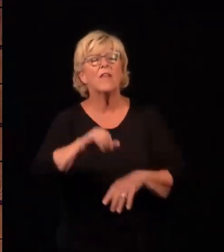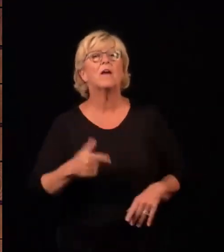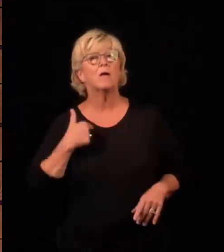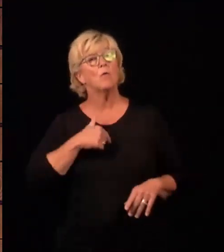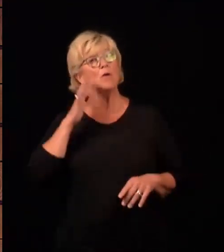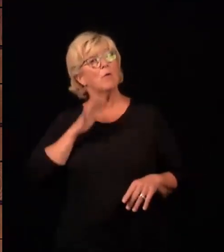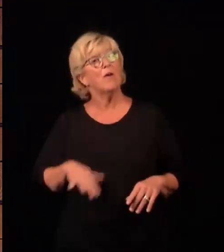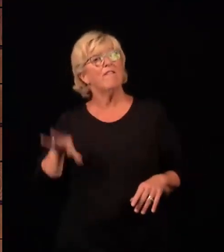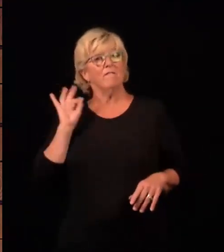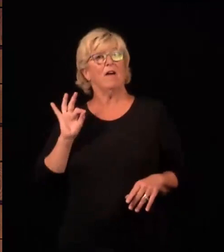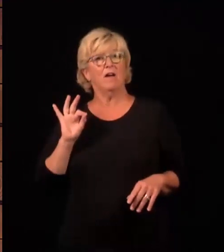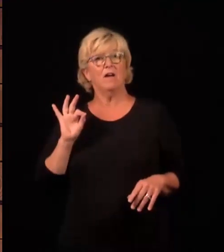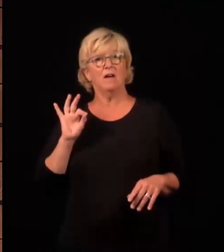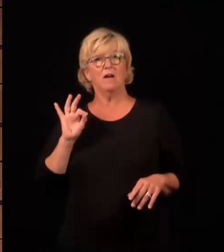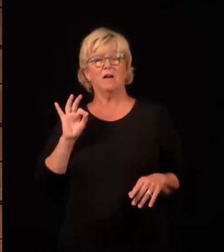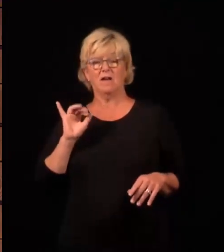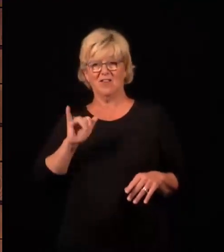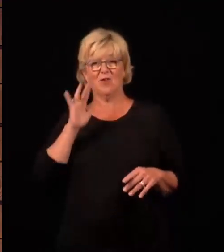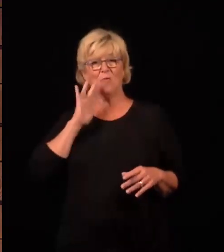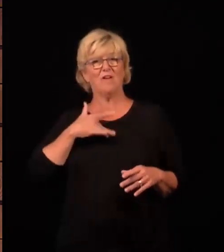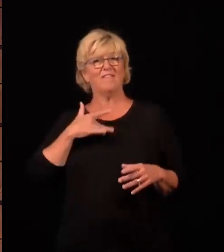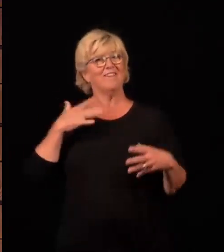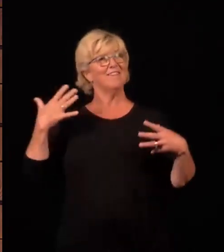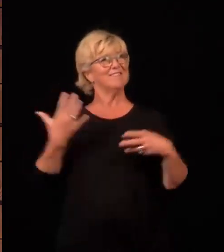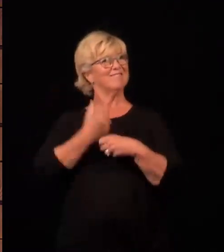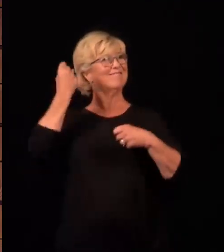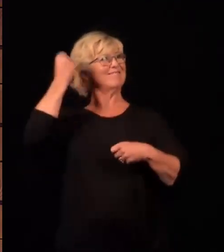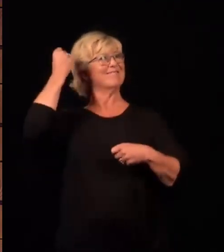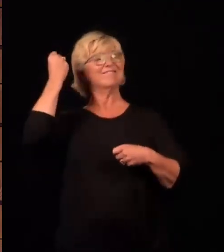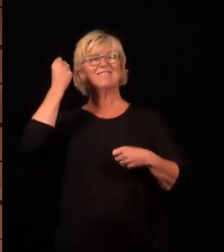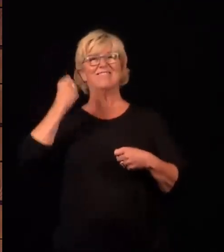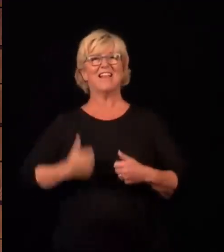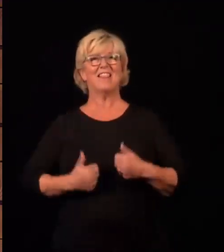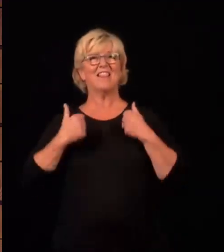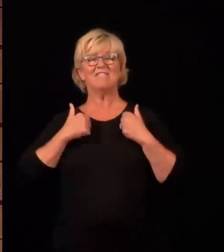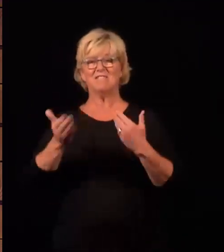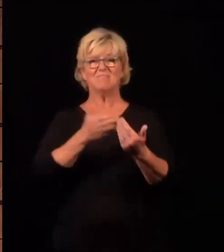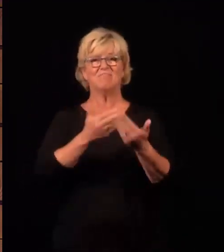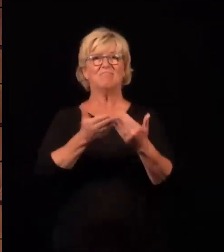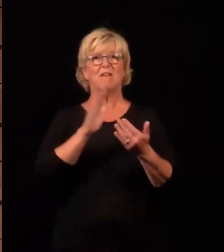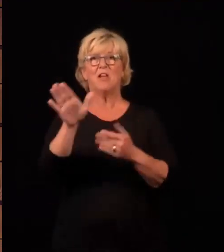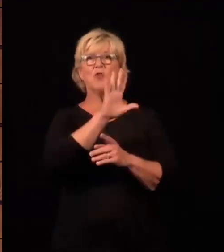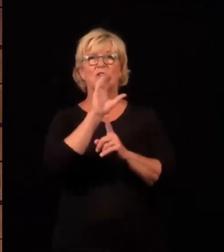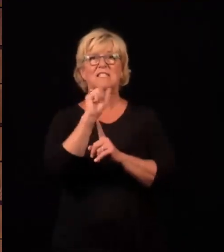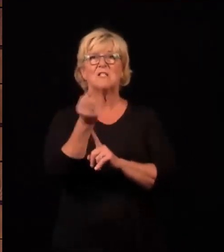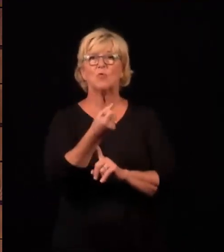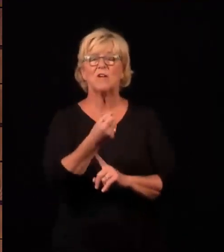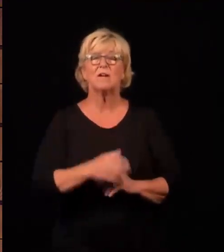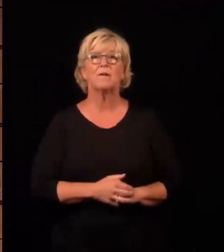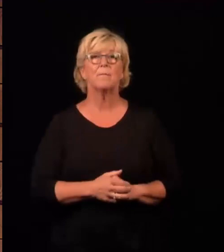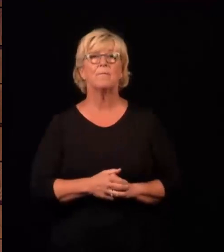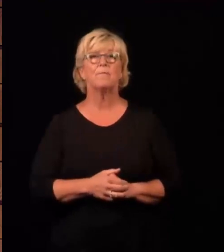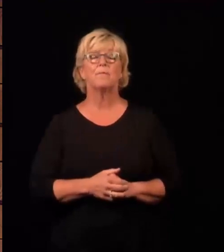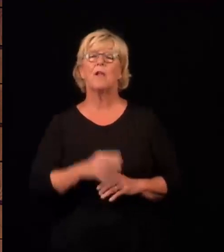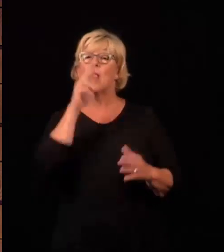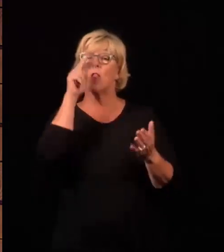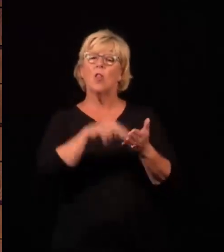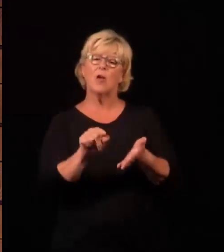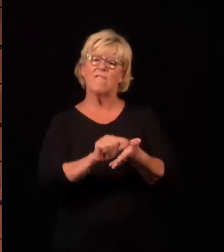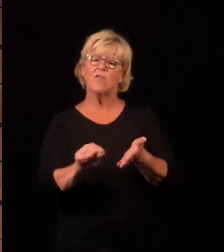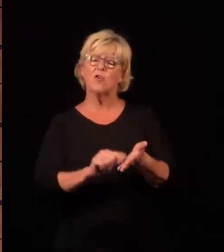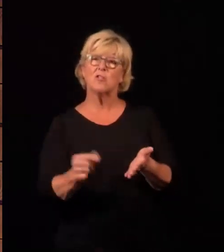find that there is a victorious life that comes no matter the circumstances. Look with me at verse